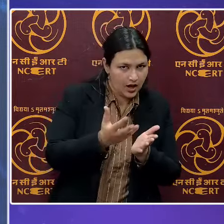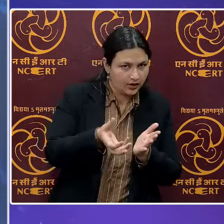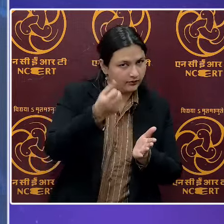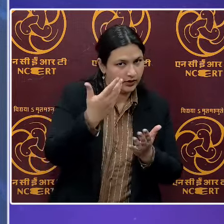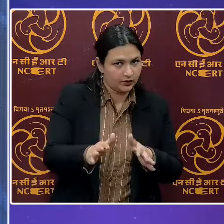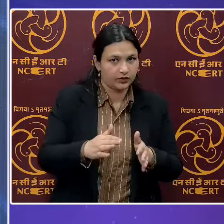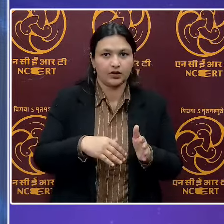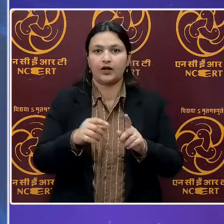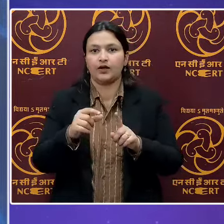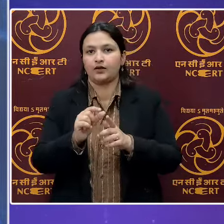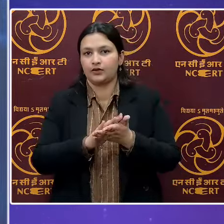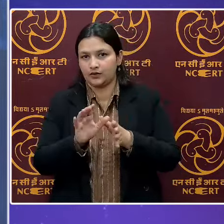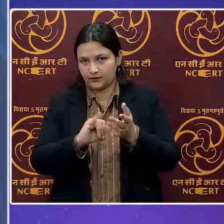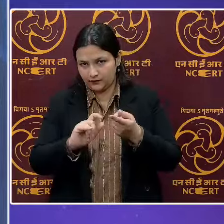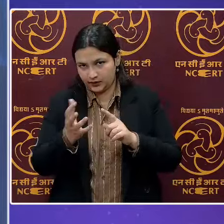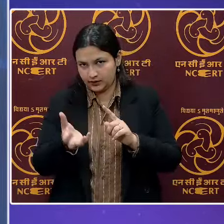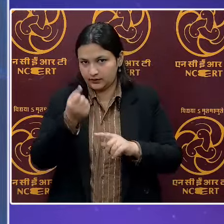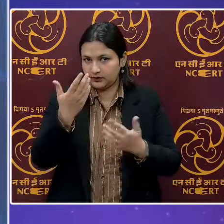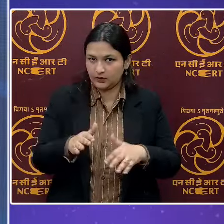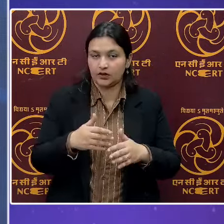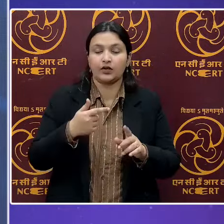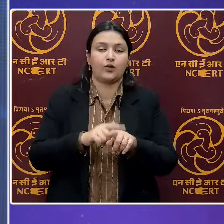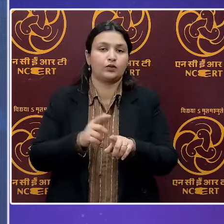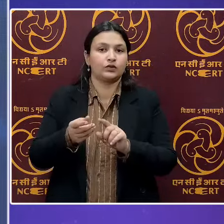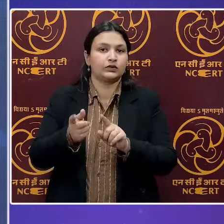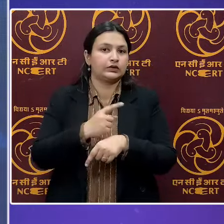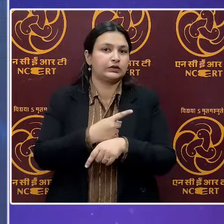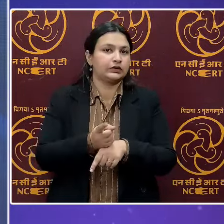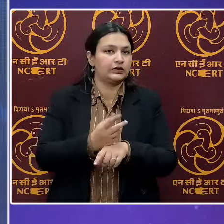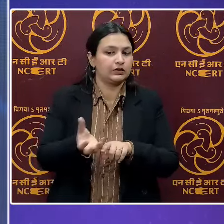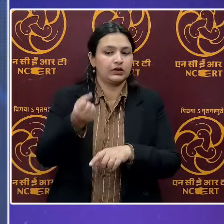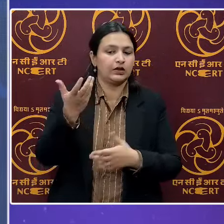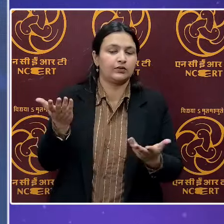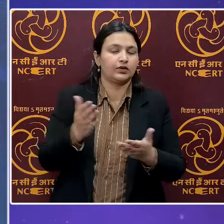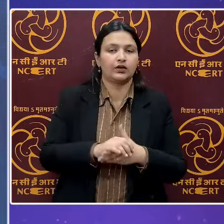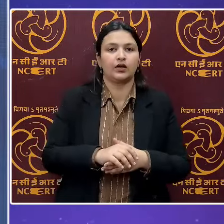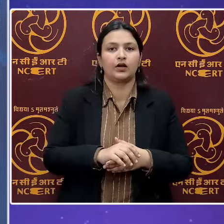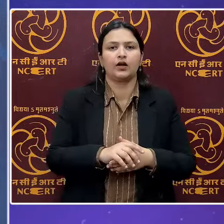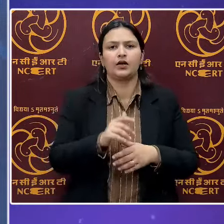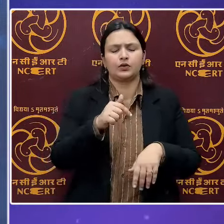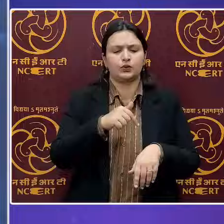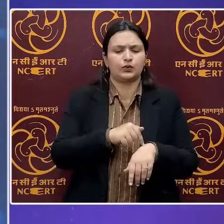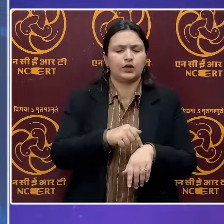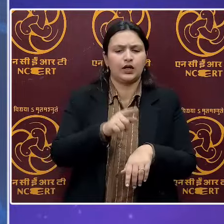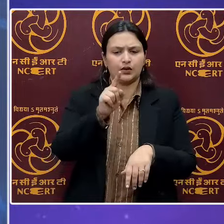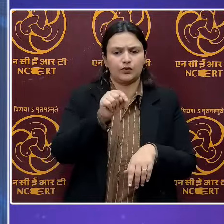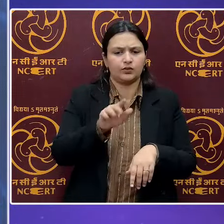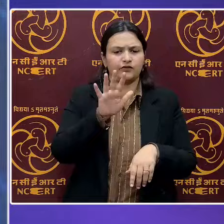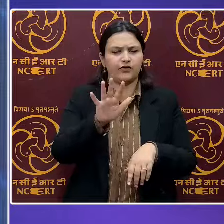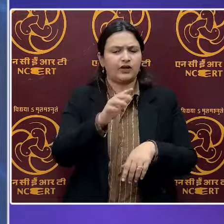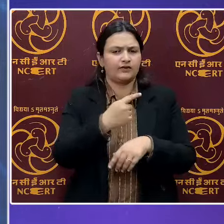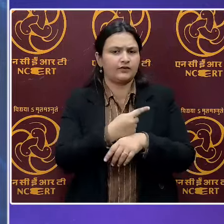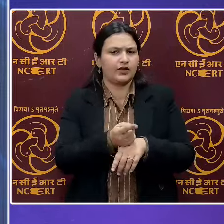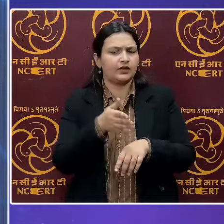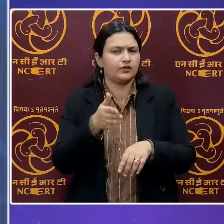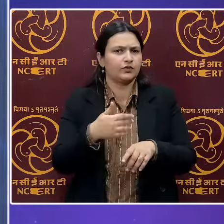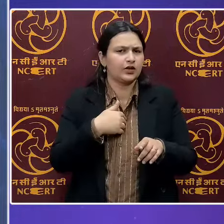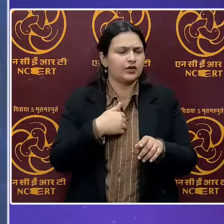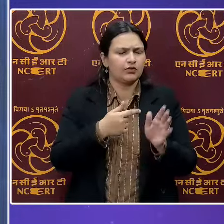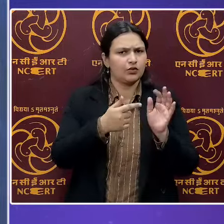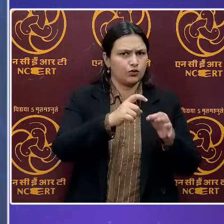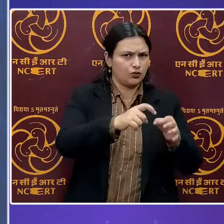to find out the displacement of the particle at t is equal to 1.5 second. So for that, what you do in the given expression,